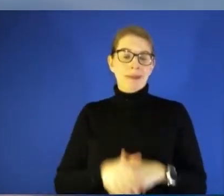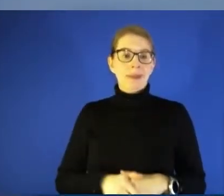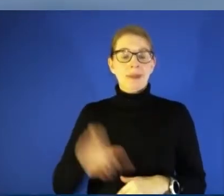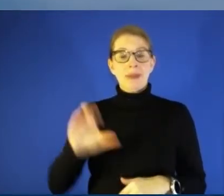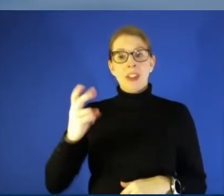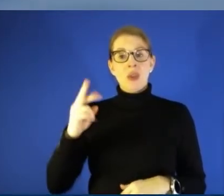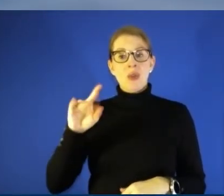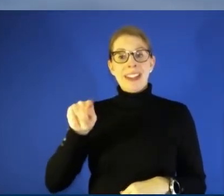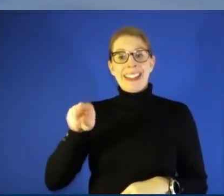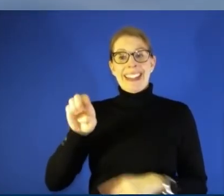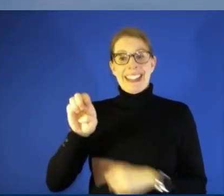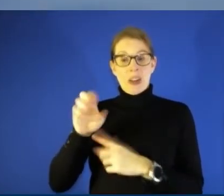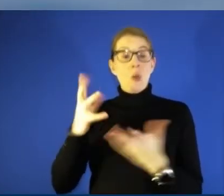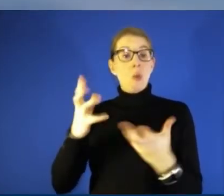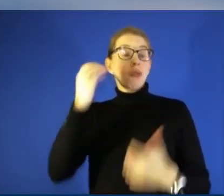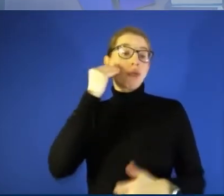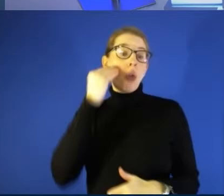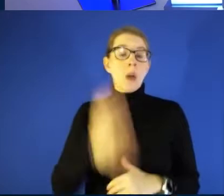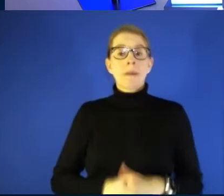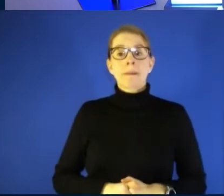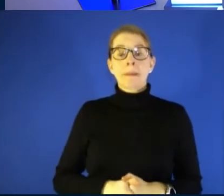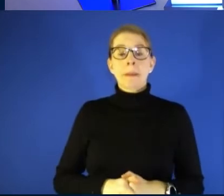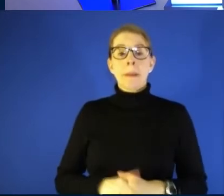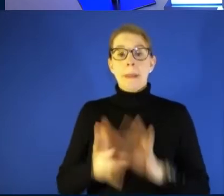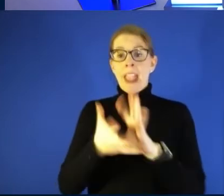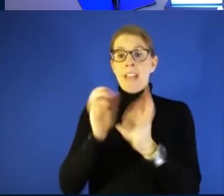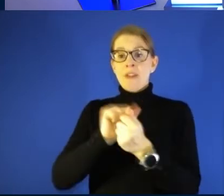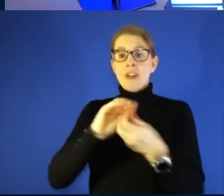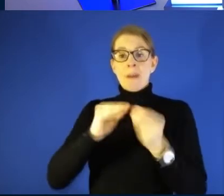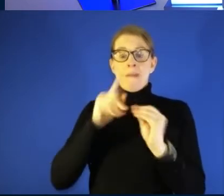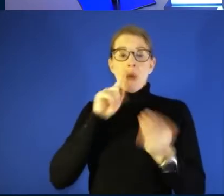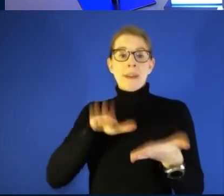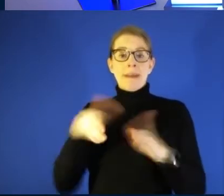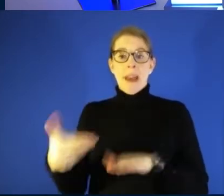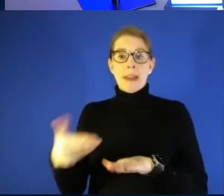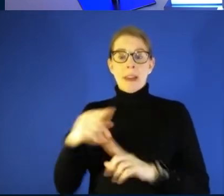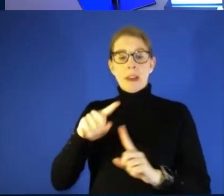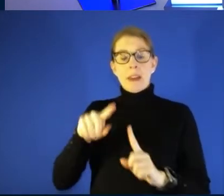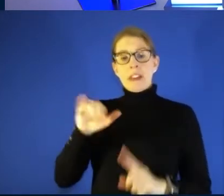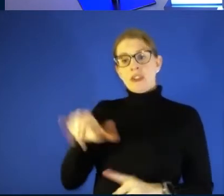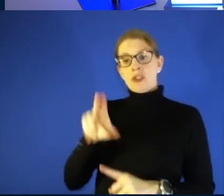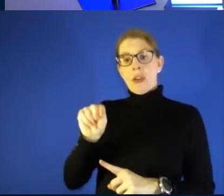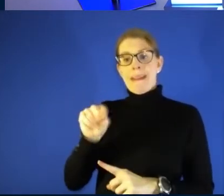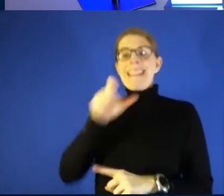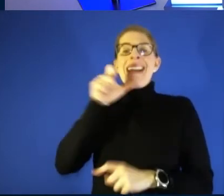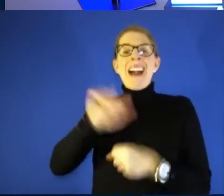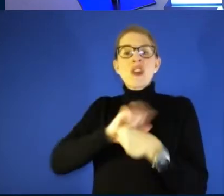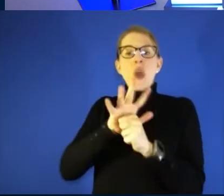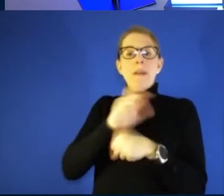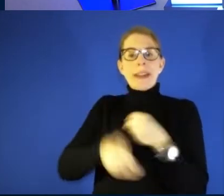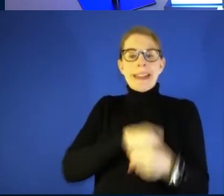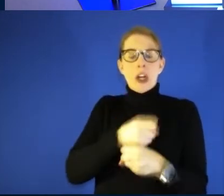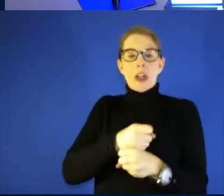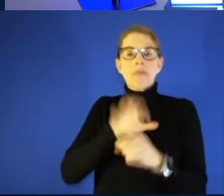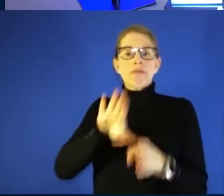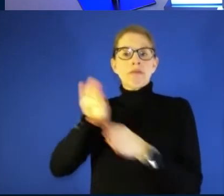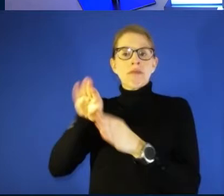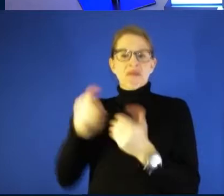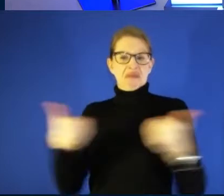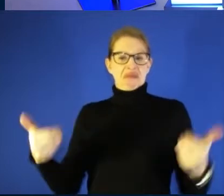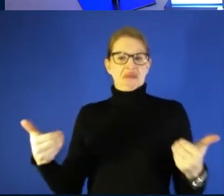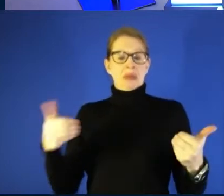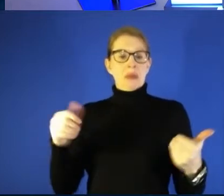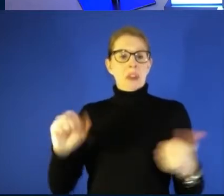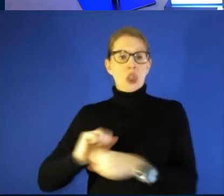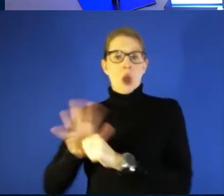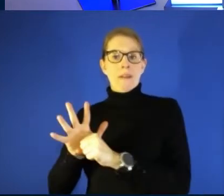know, what is an average number of deaths in January in a non-COVID year? Can you help put that into perspective, Amanda? I don't